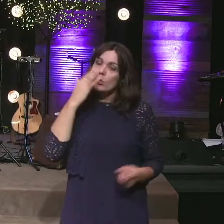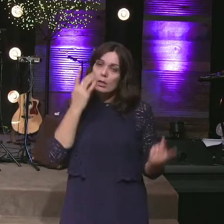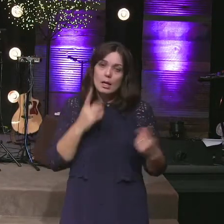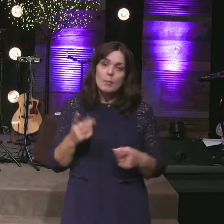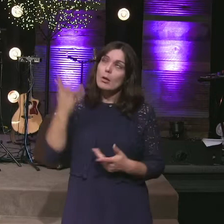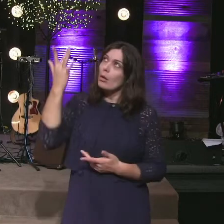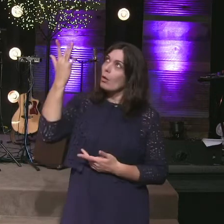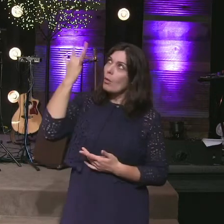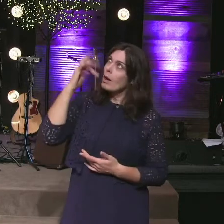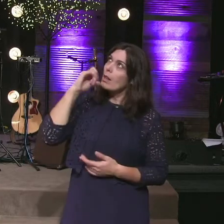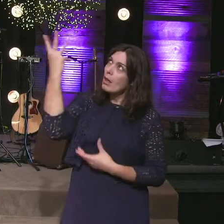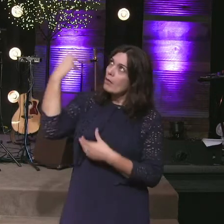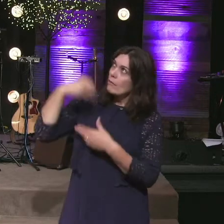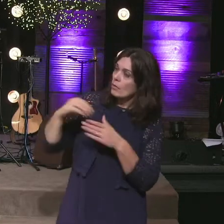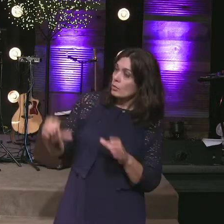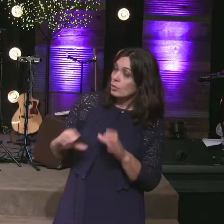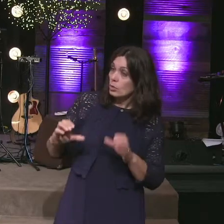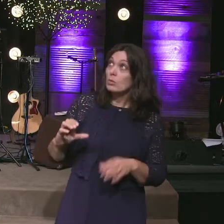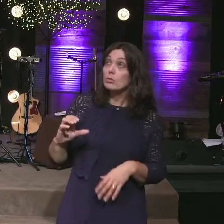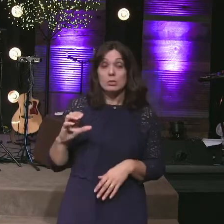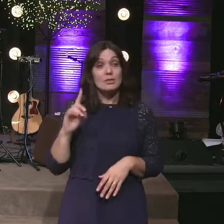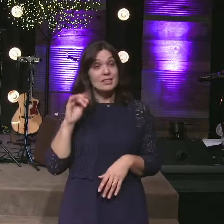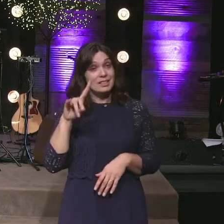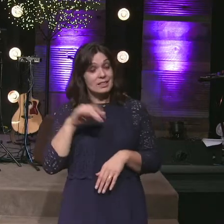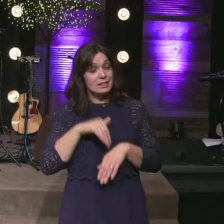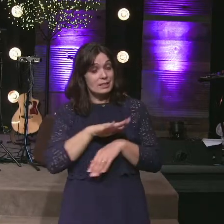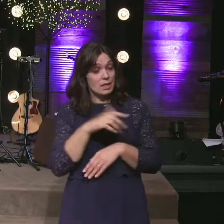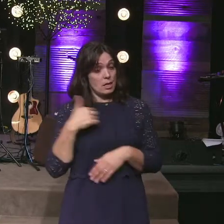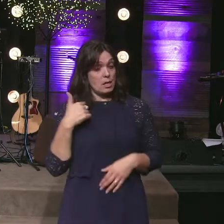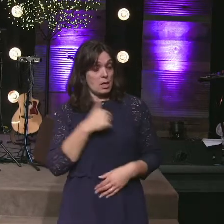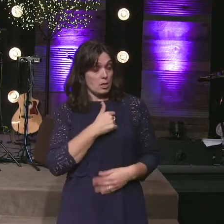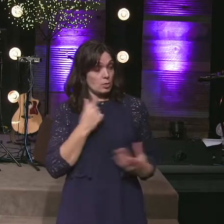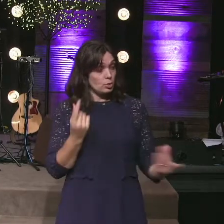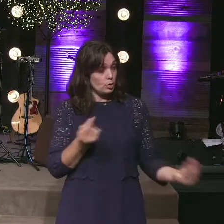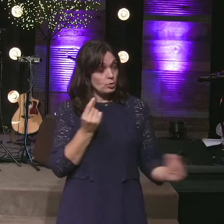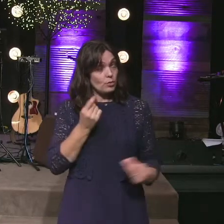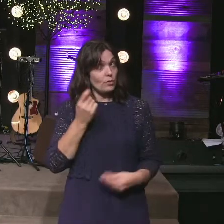doing something? Well, he did send the church.